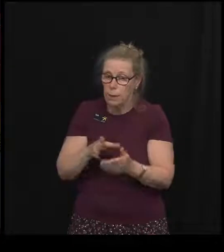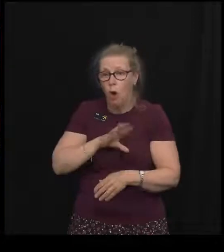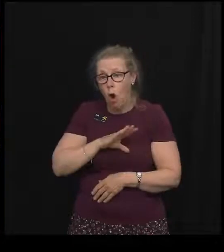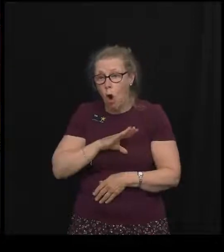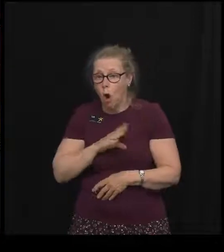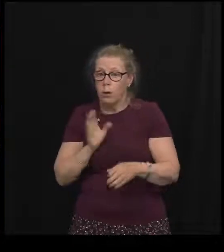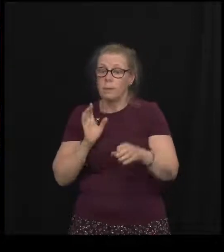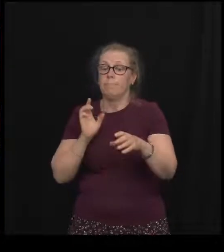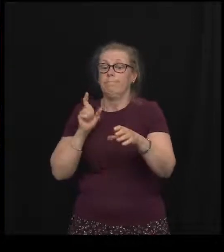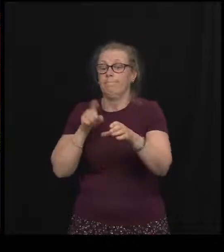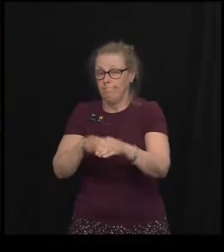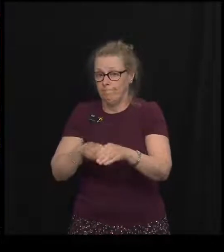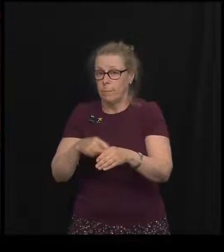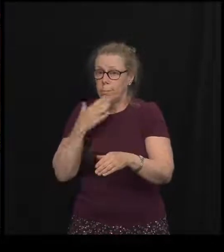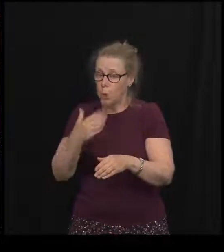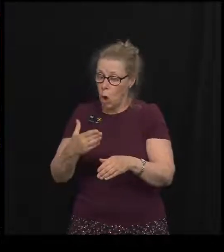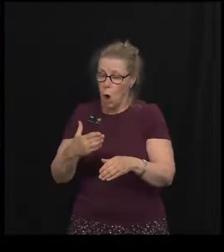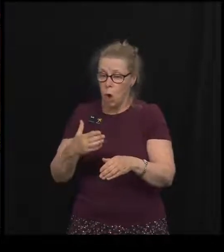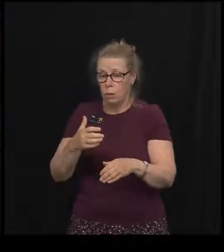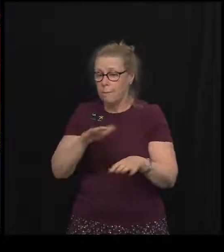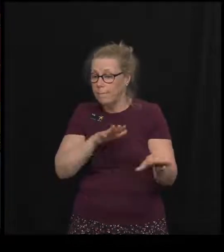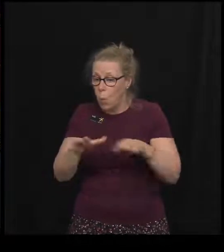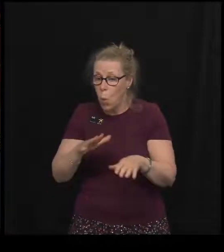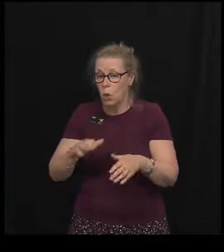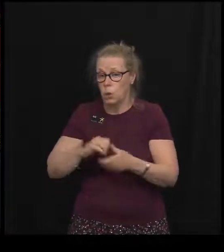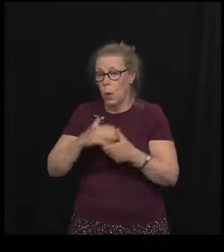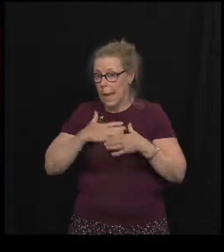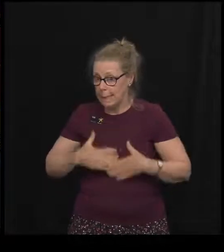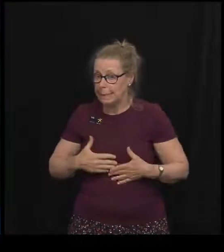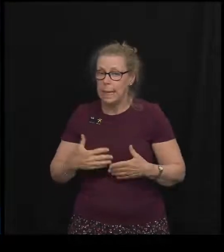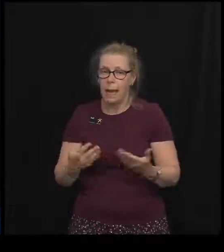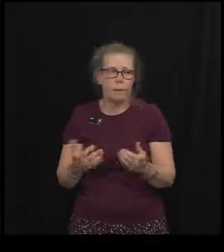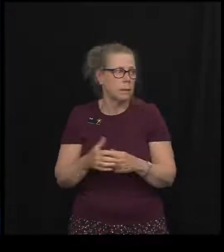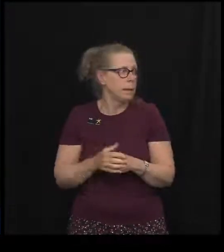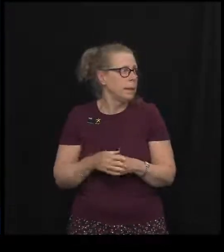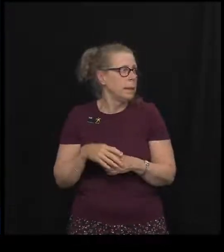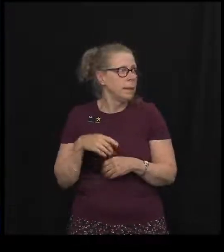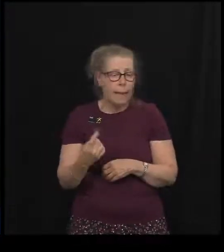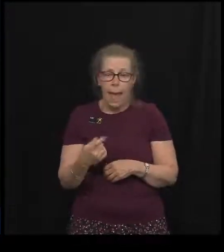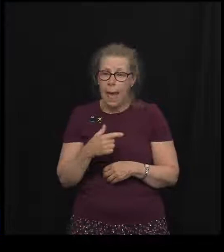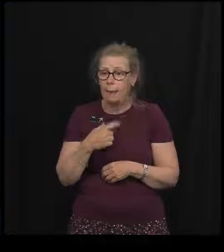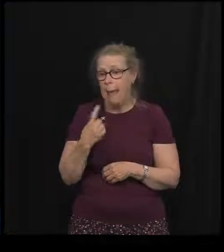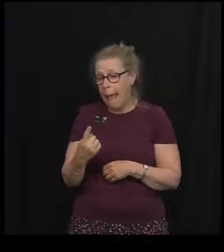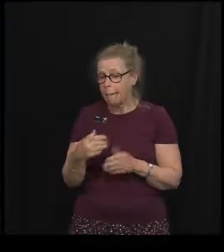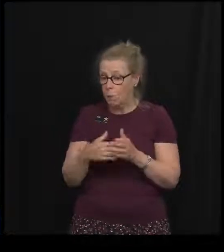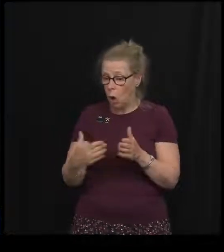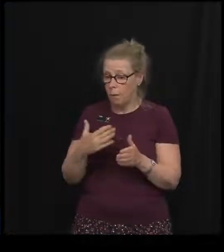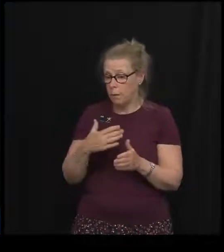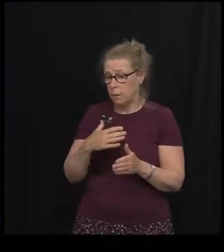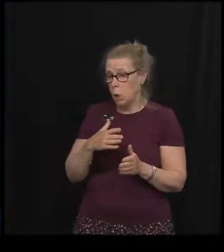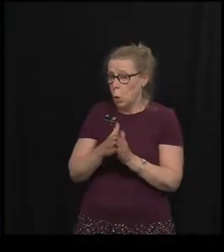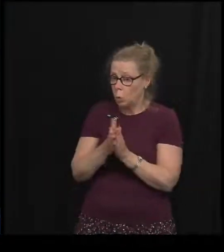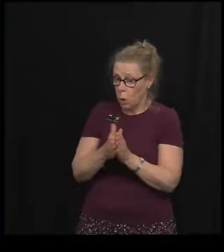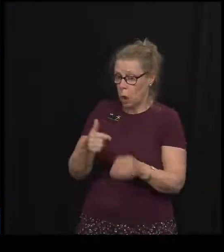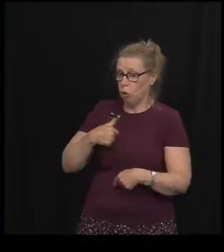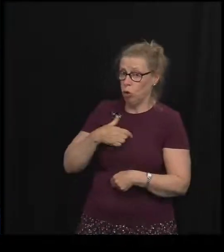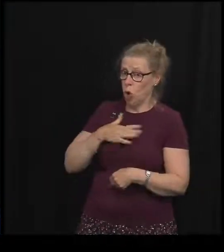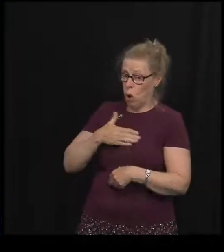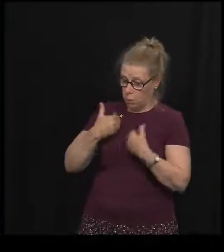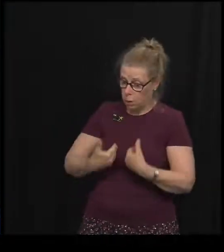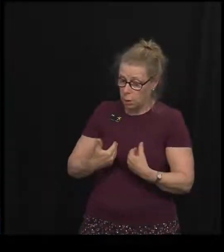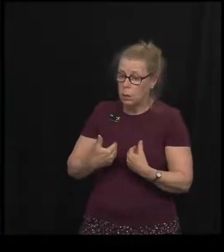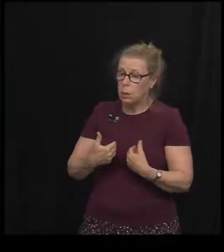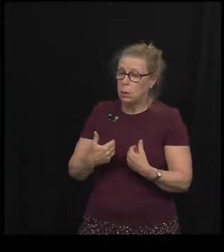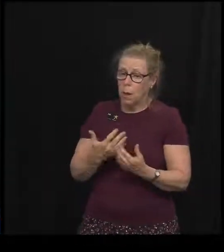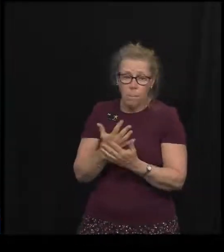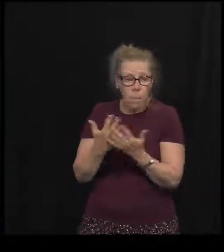To me, it seems like the ultimate answer to many of these challenges that we're talking about, that people in many countries around the